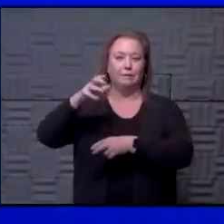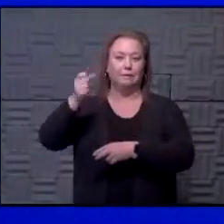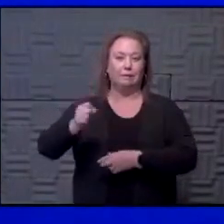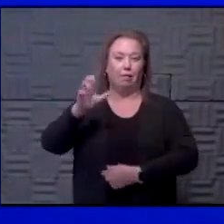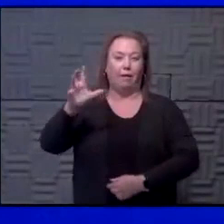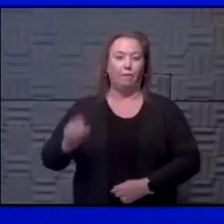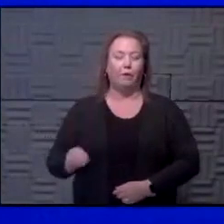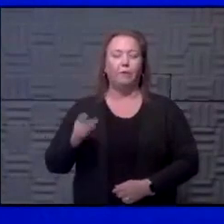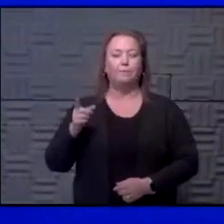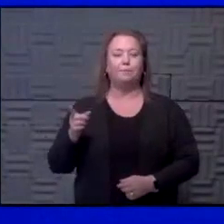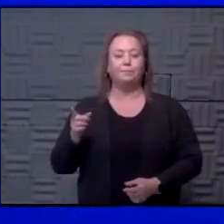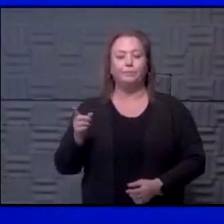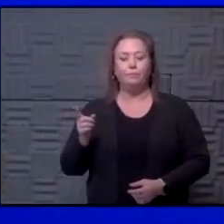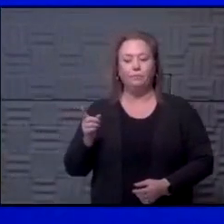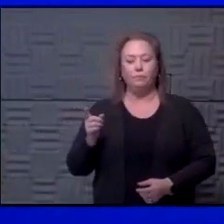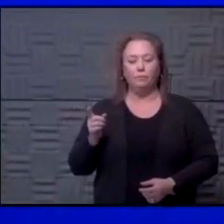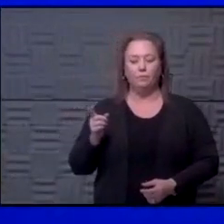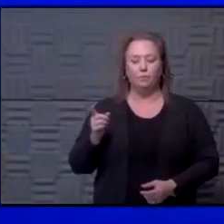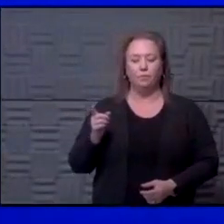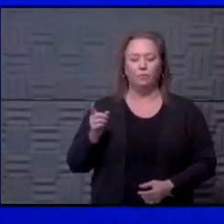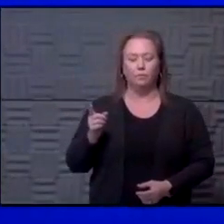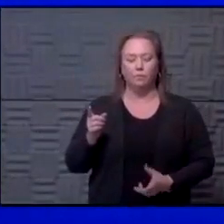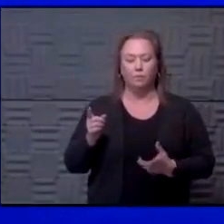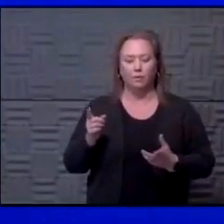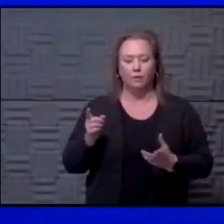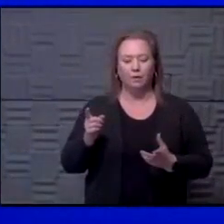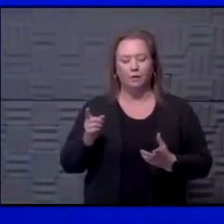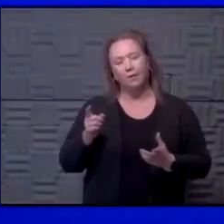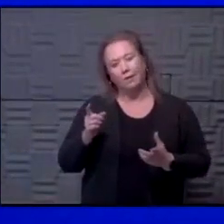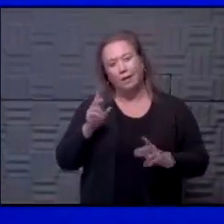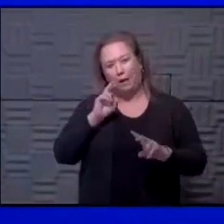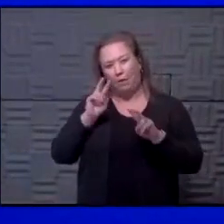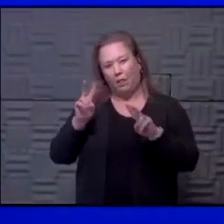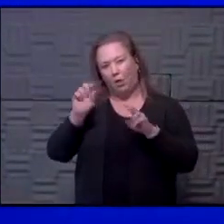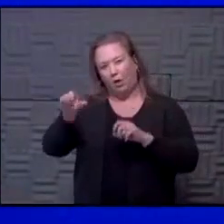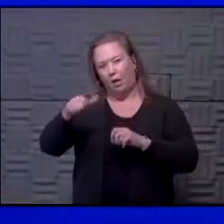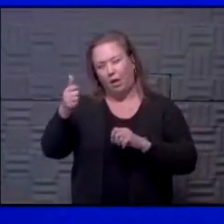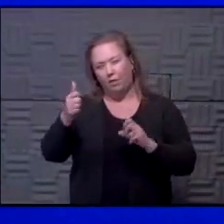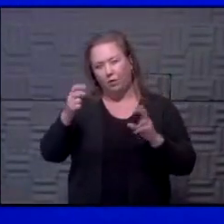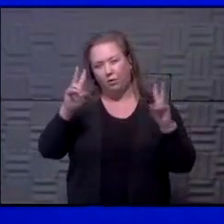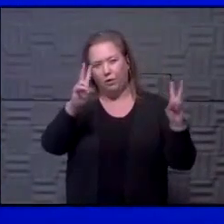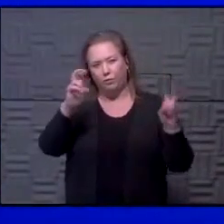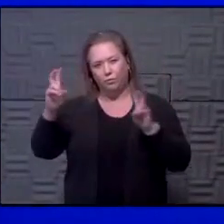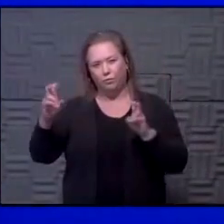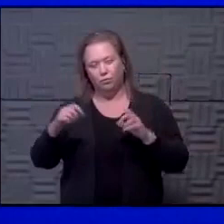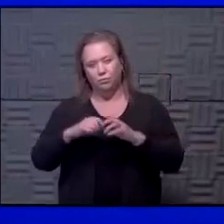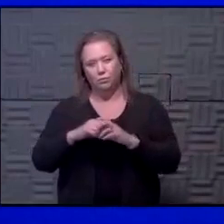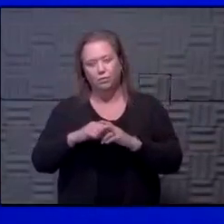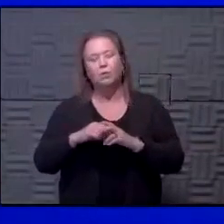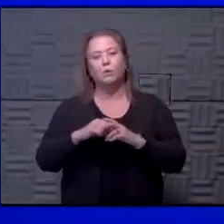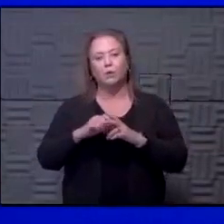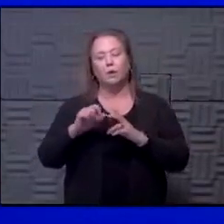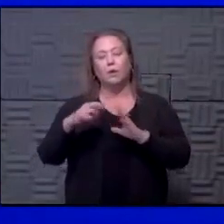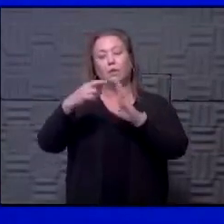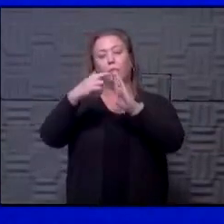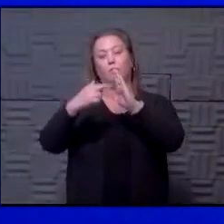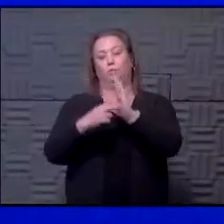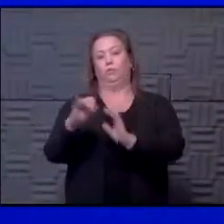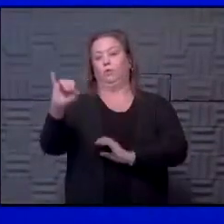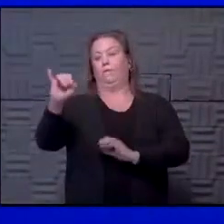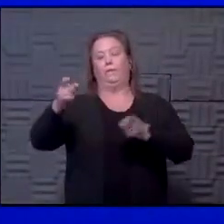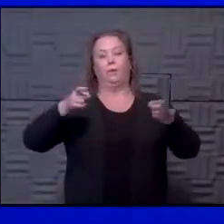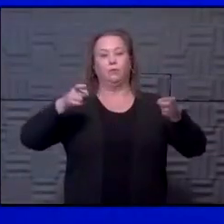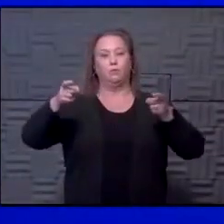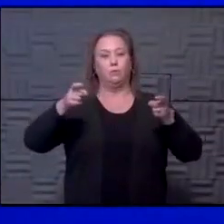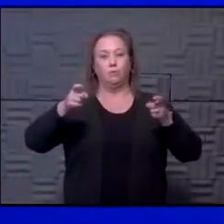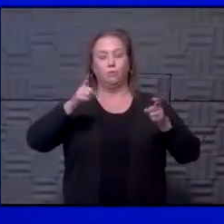But I think what I would look toward is other things as well. I think what we have to go back to is that the rules of infection